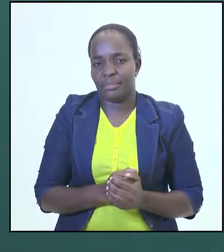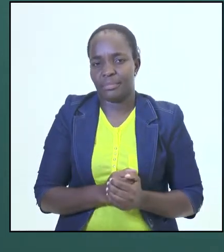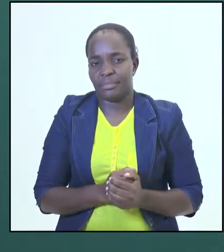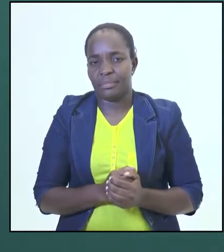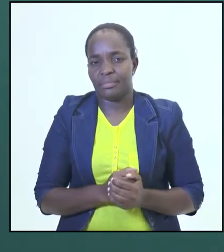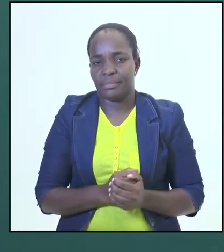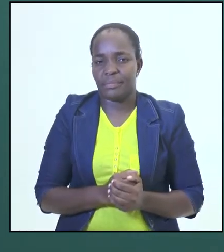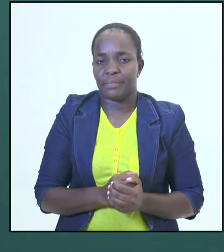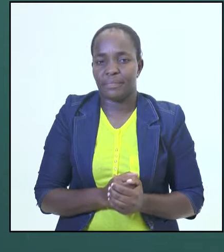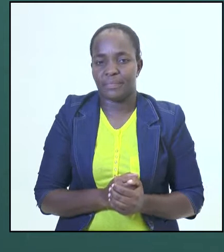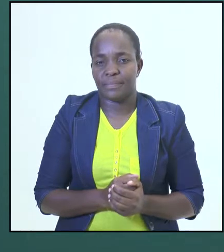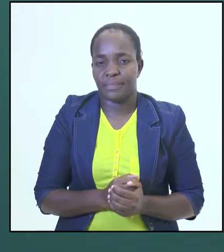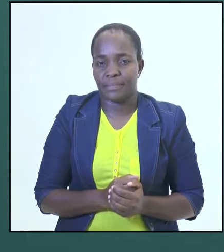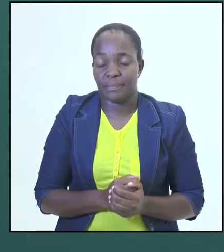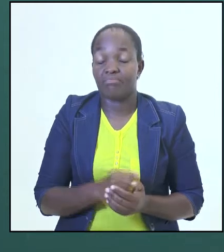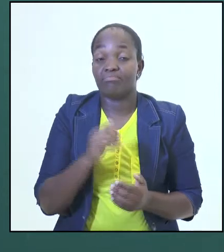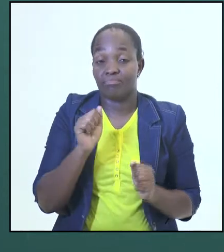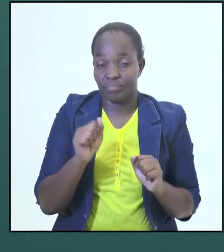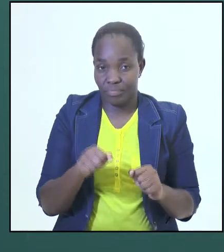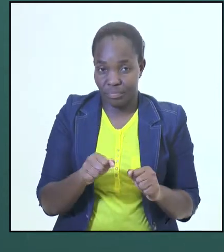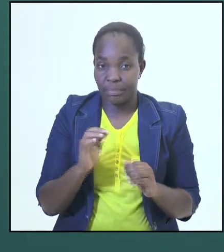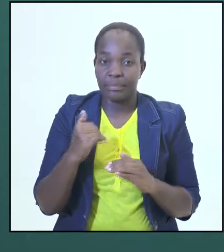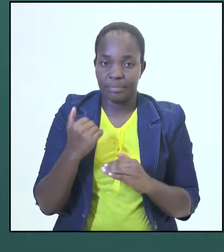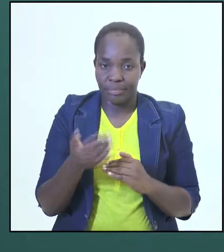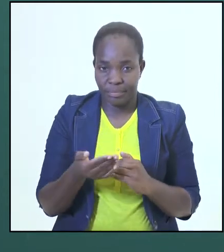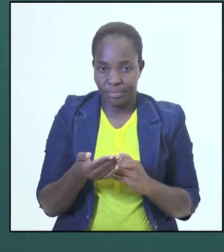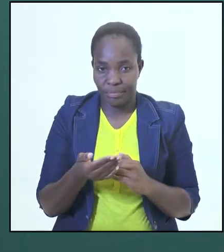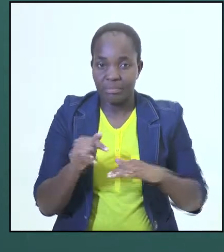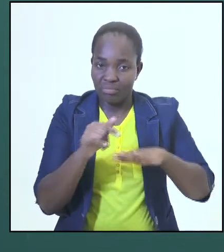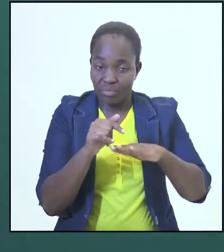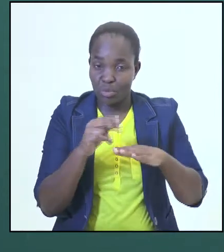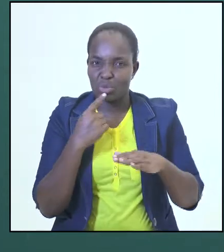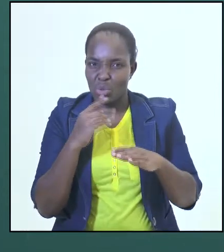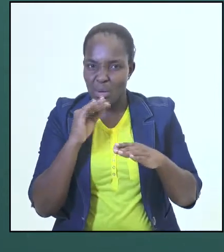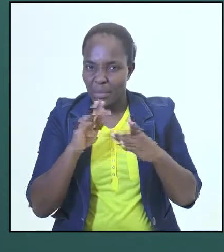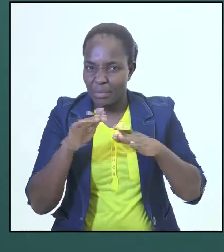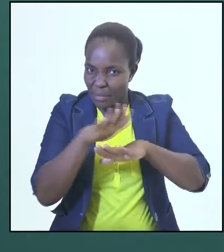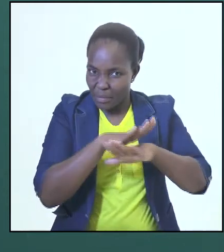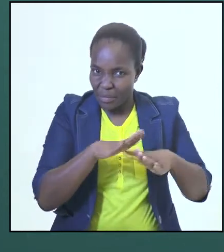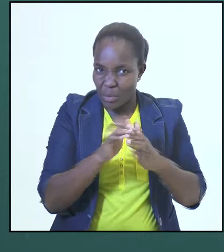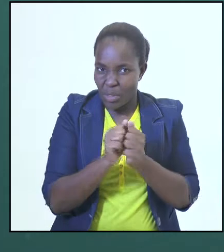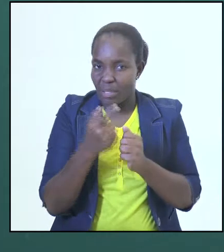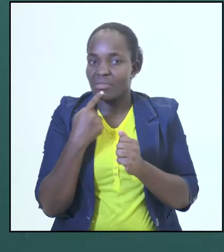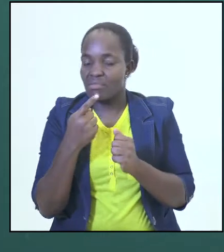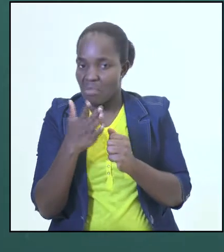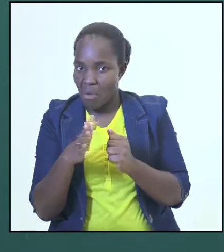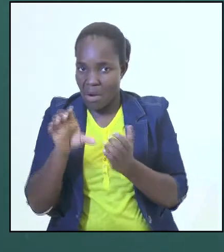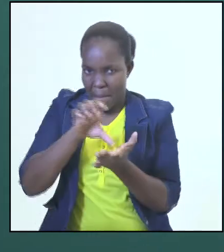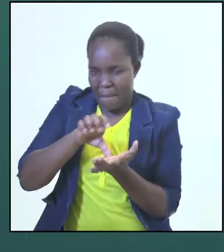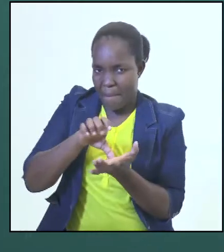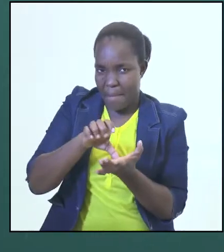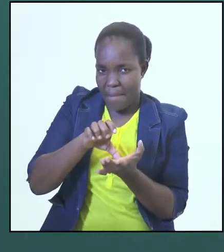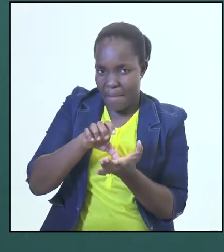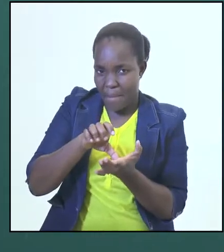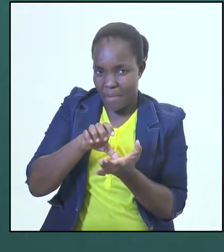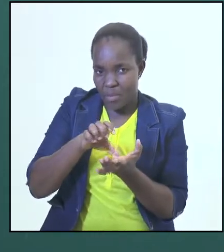our lands. Of course, we cannot talk about our environment without mentioning water pollution, and we will look at the